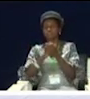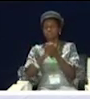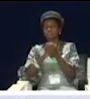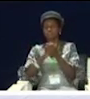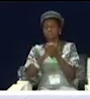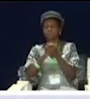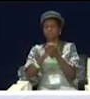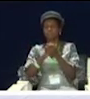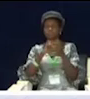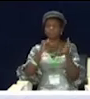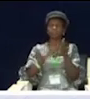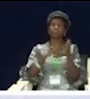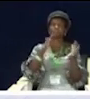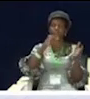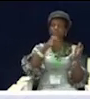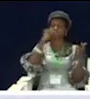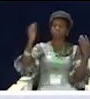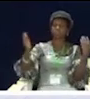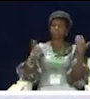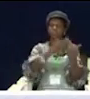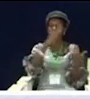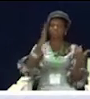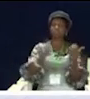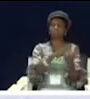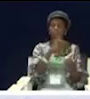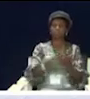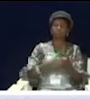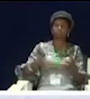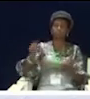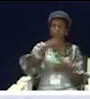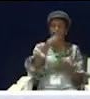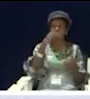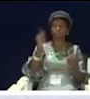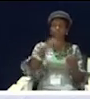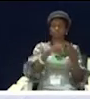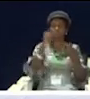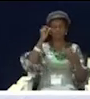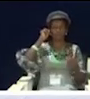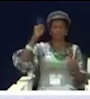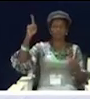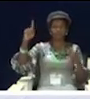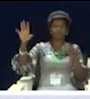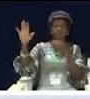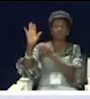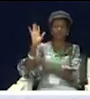it's not easy to say you want to understand God.